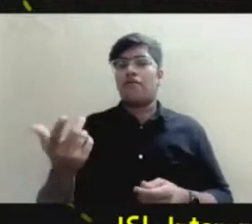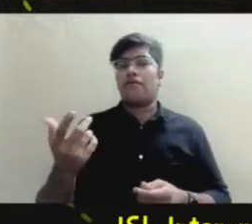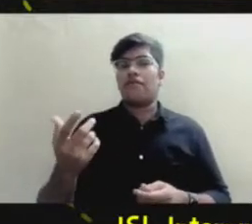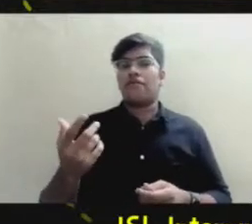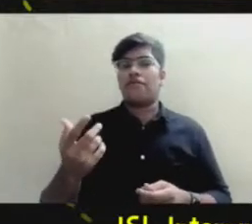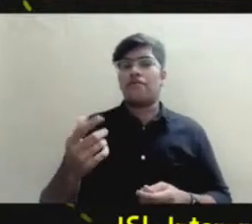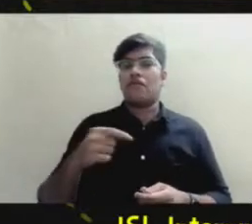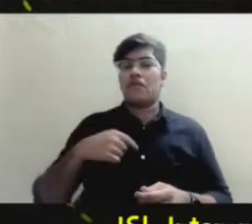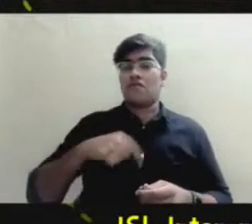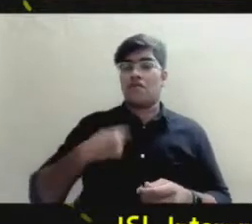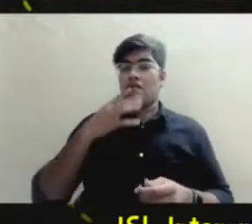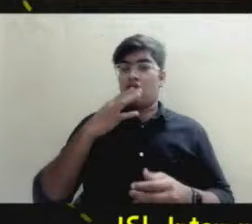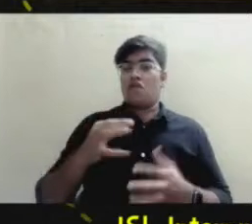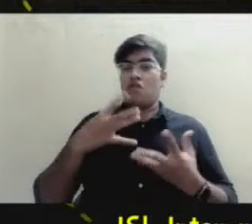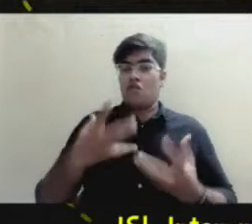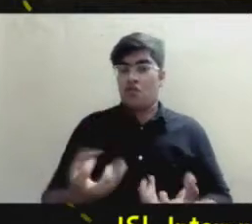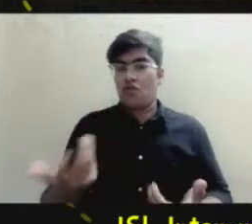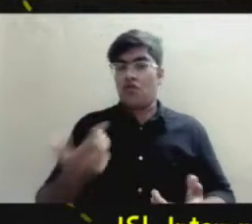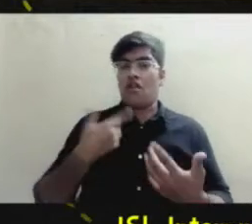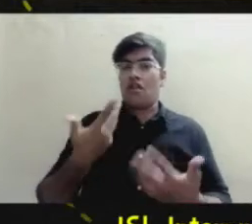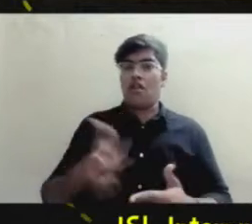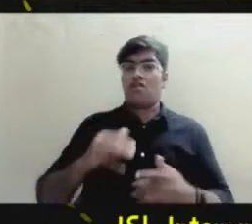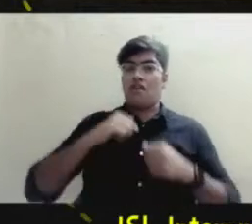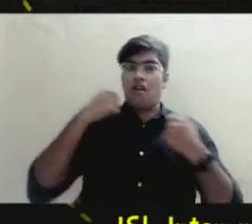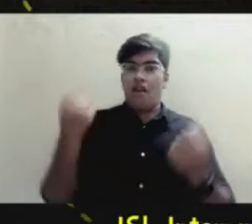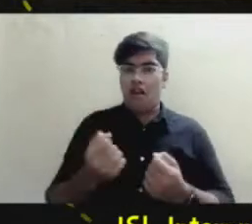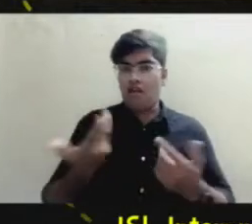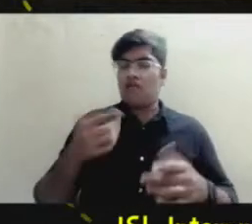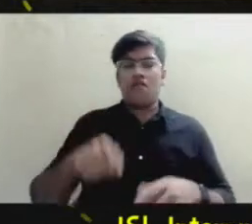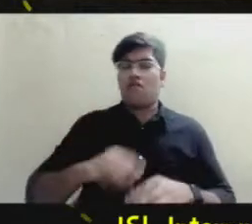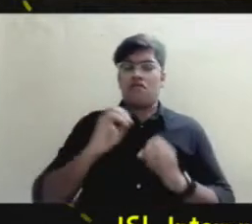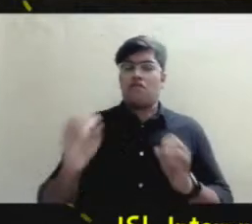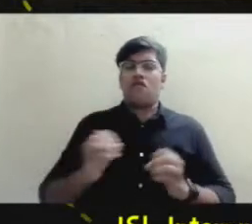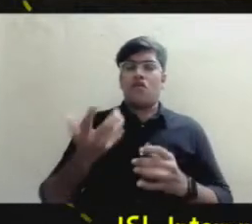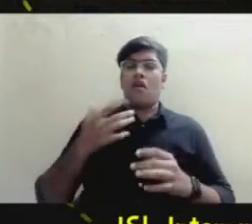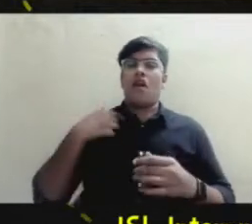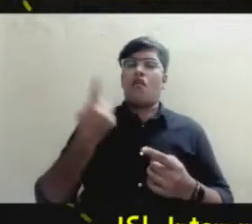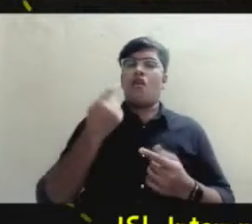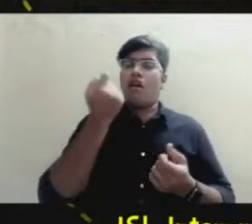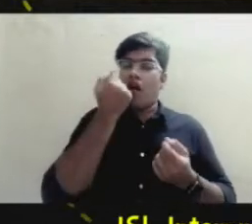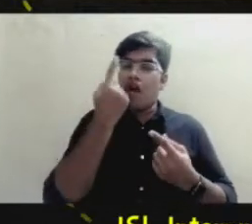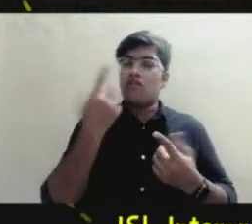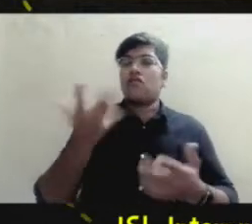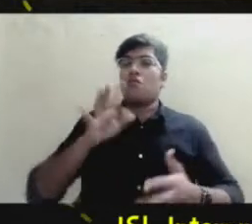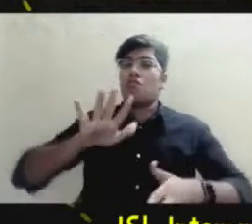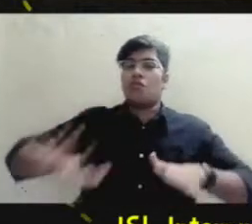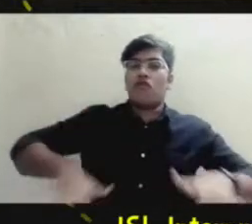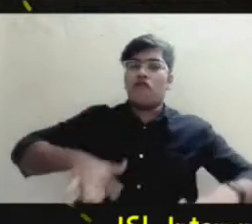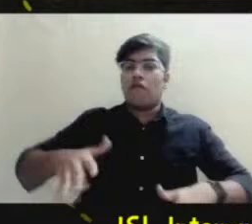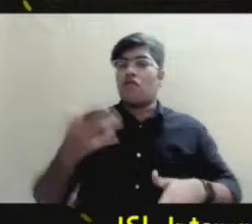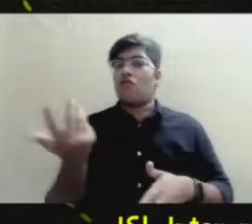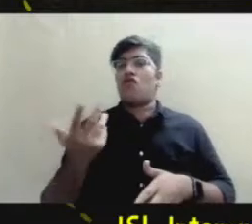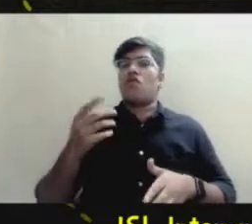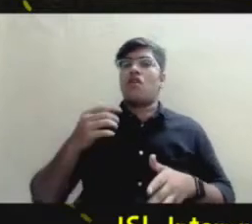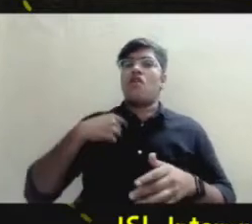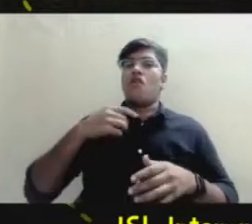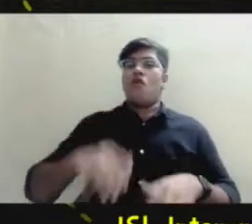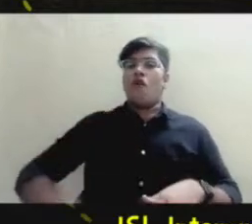actually wanting to put that into practice, but just understand movement, just understand